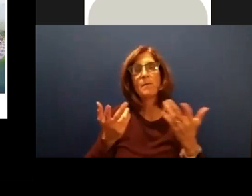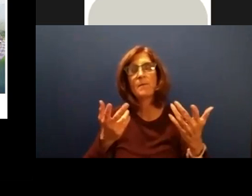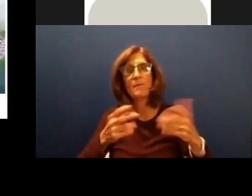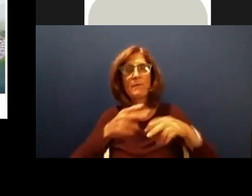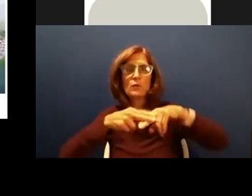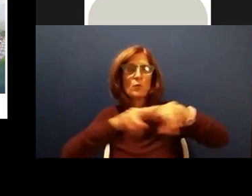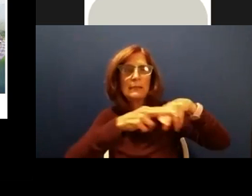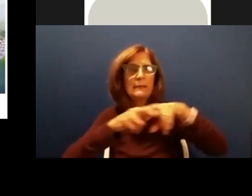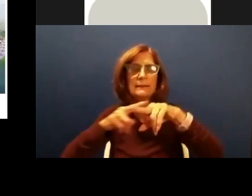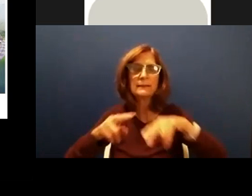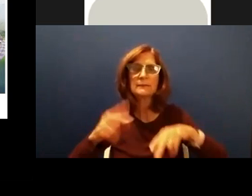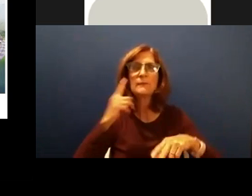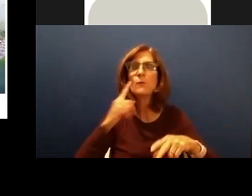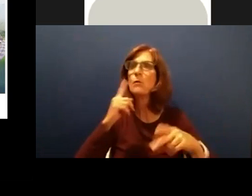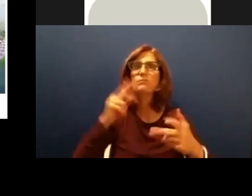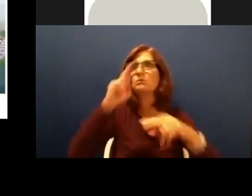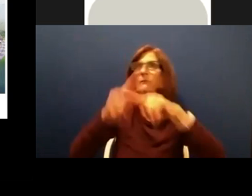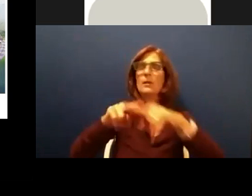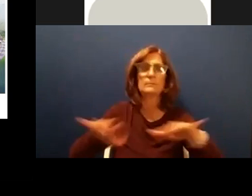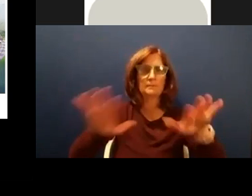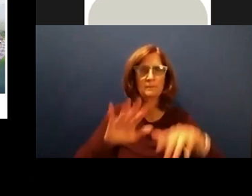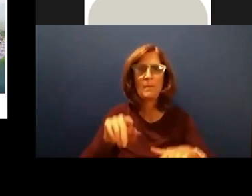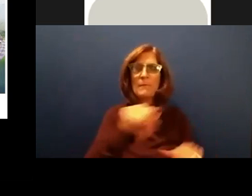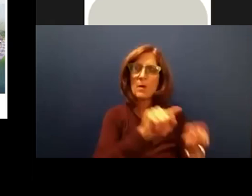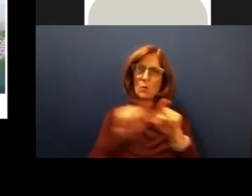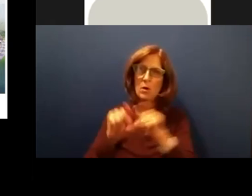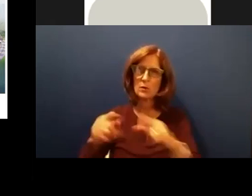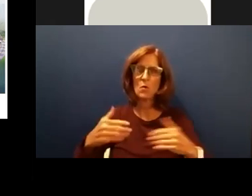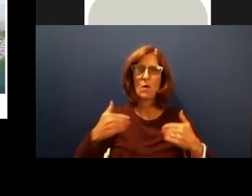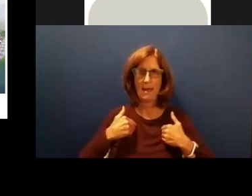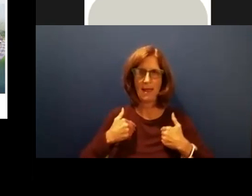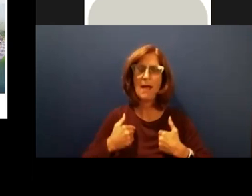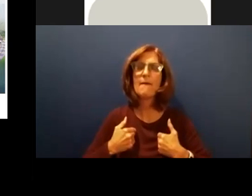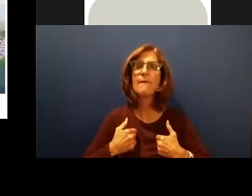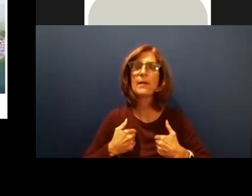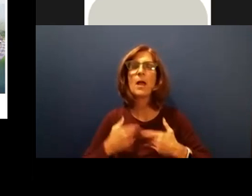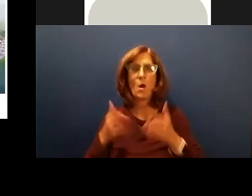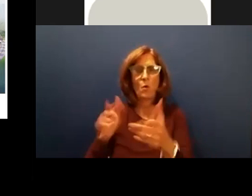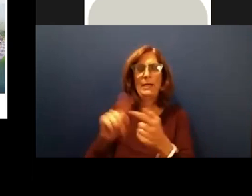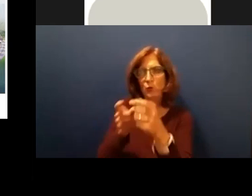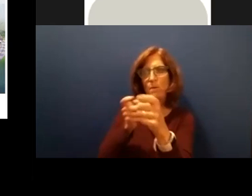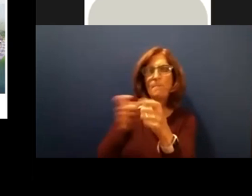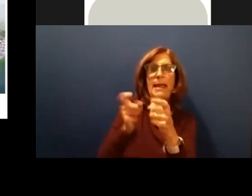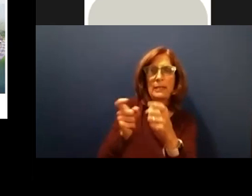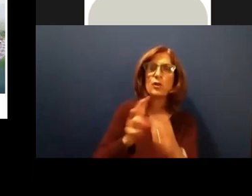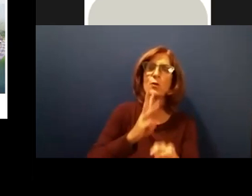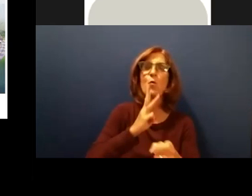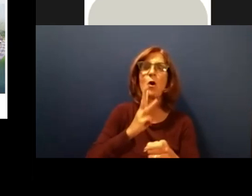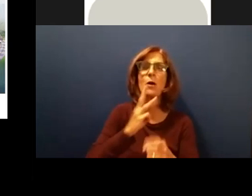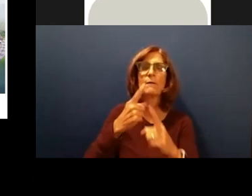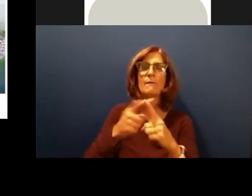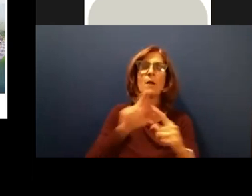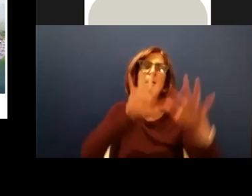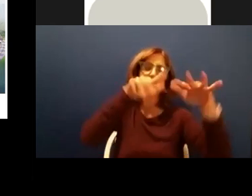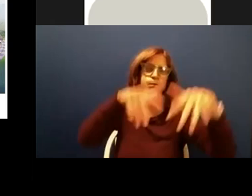for just kind of hanging out. We also have stormwater management in the form of a bioretention area toward the far